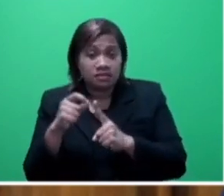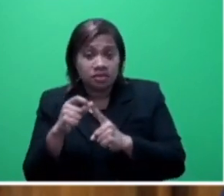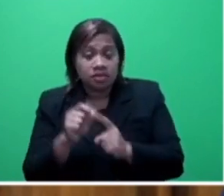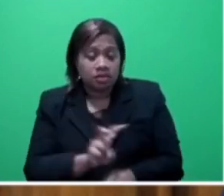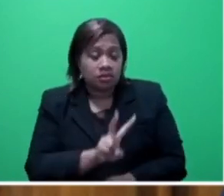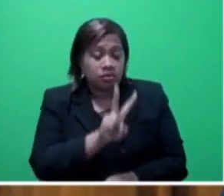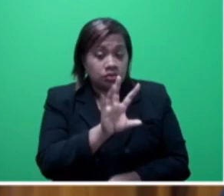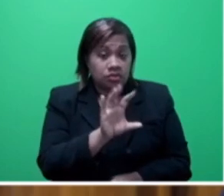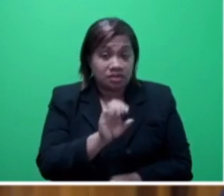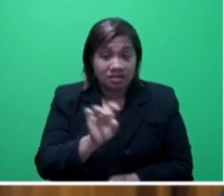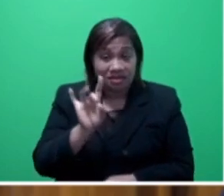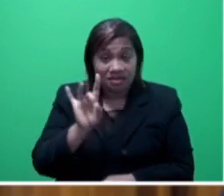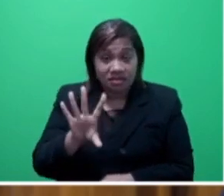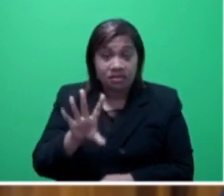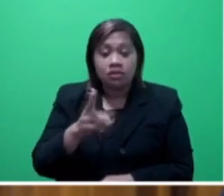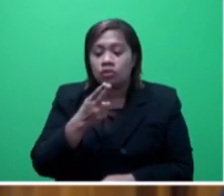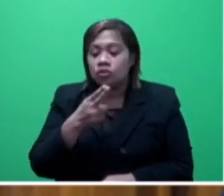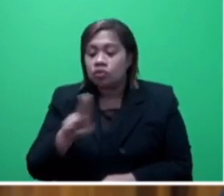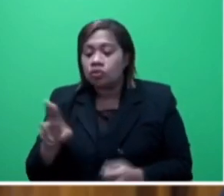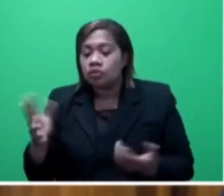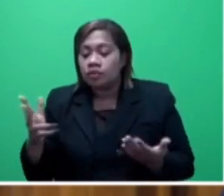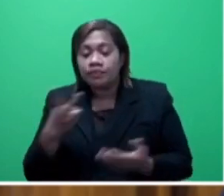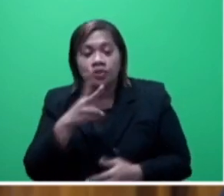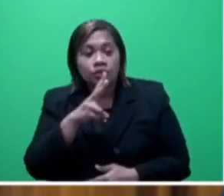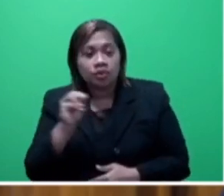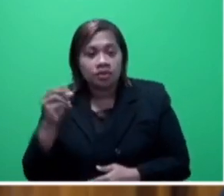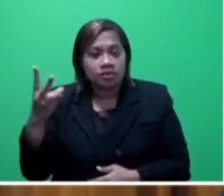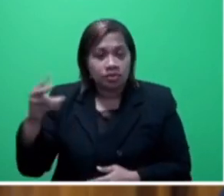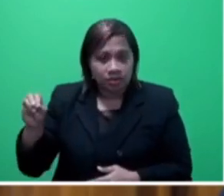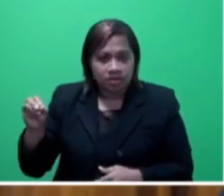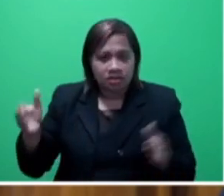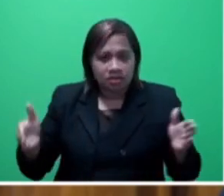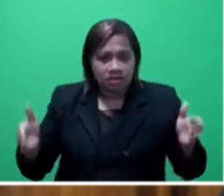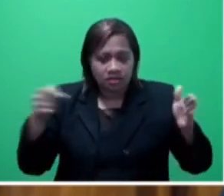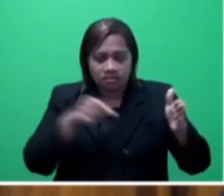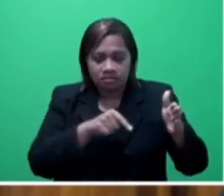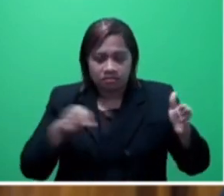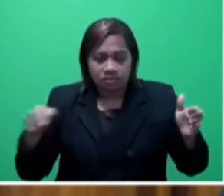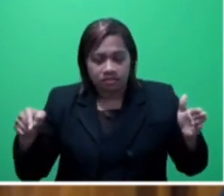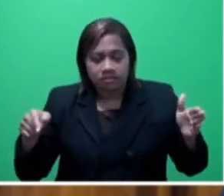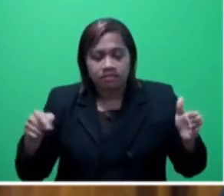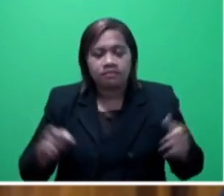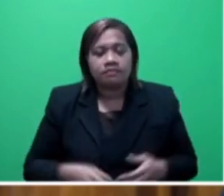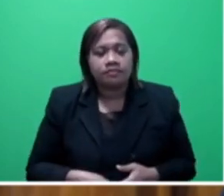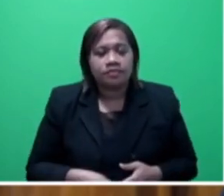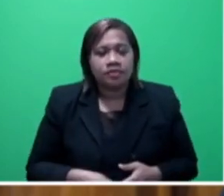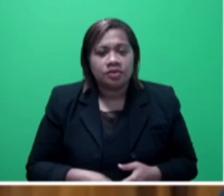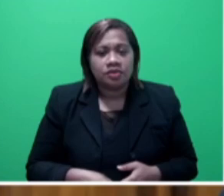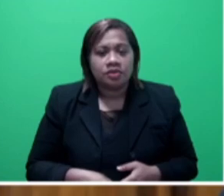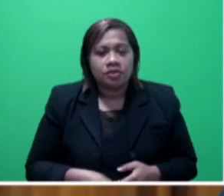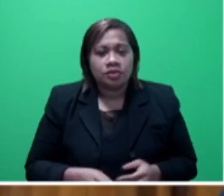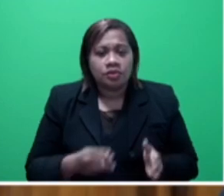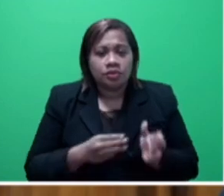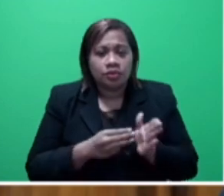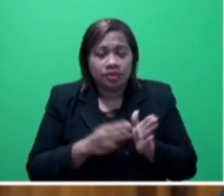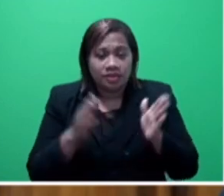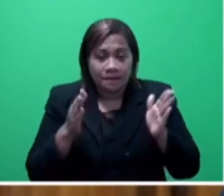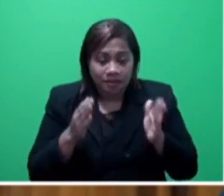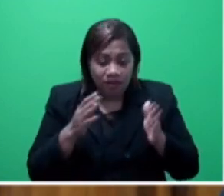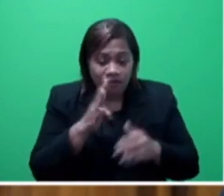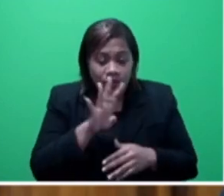2010 to 2020, with a minimum of 4.4% of GDP